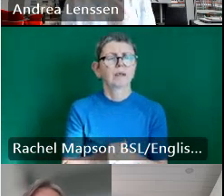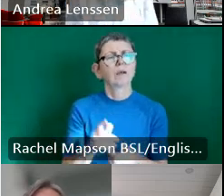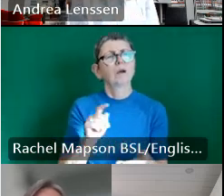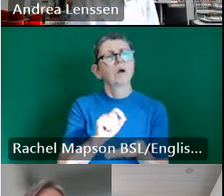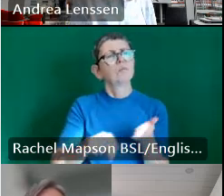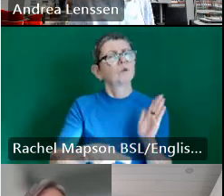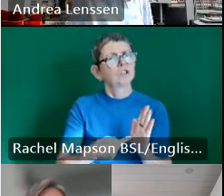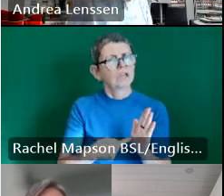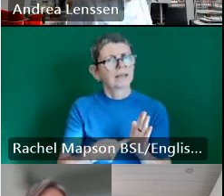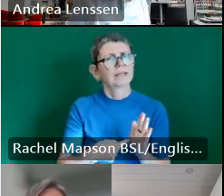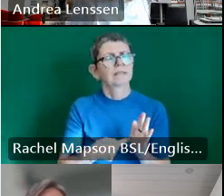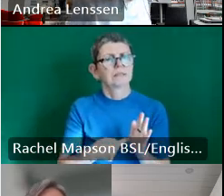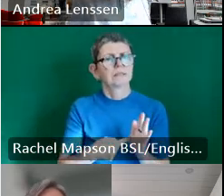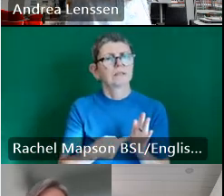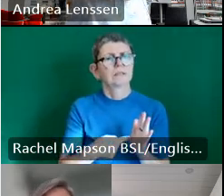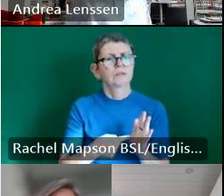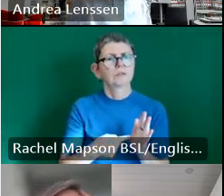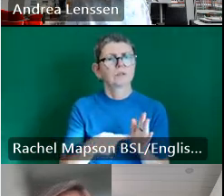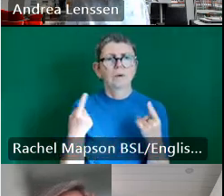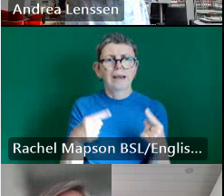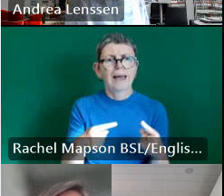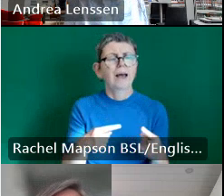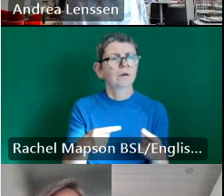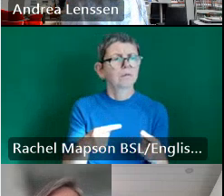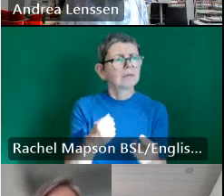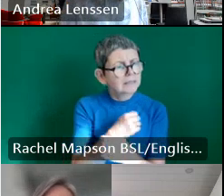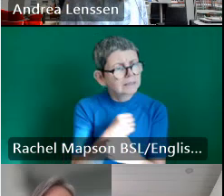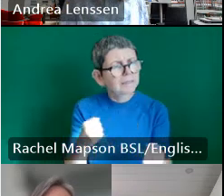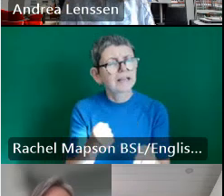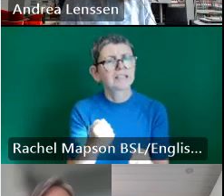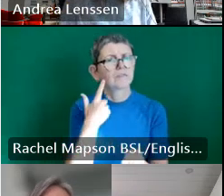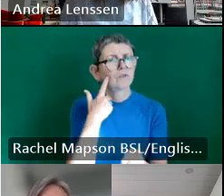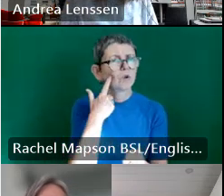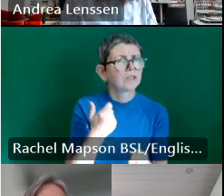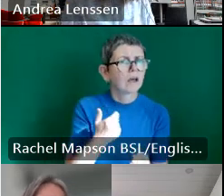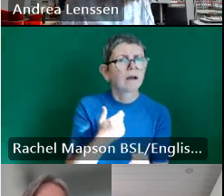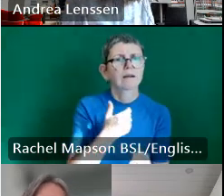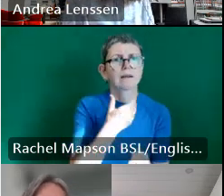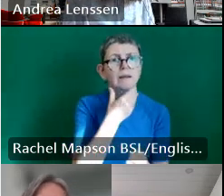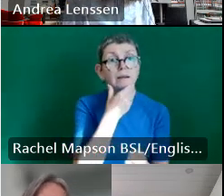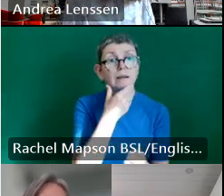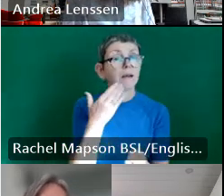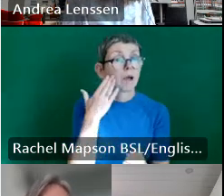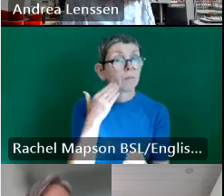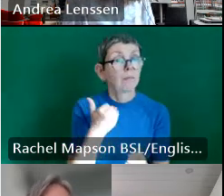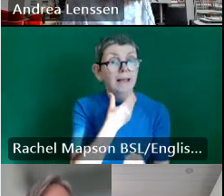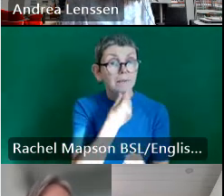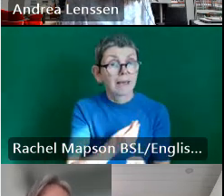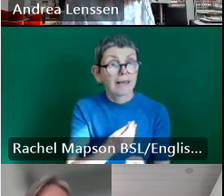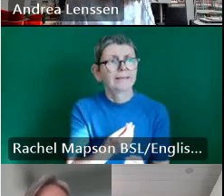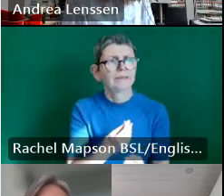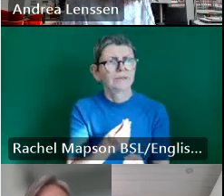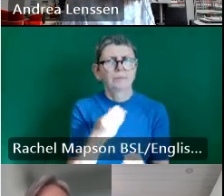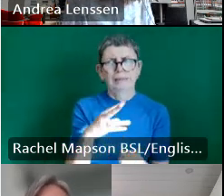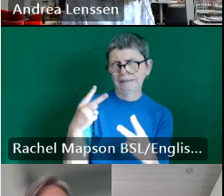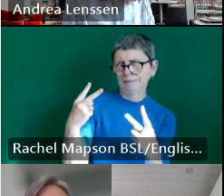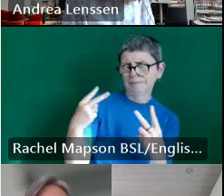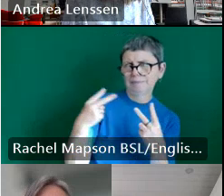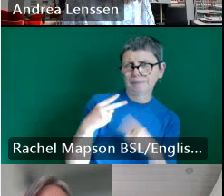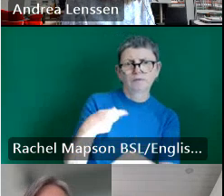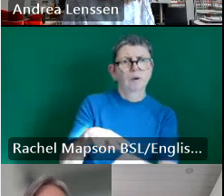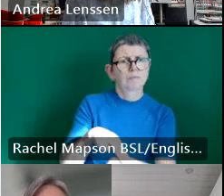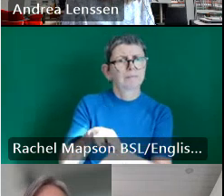provided spaces for young Black men, since they were having this issue with hypersurveillance, to go during the pandemic